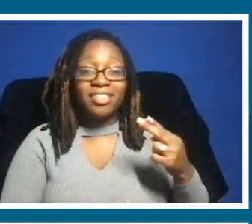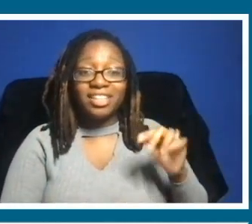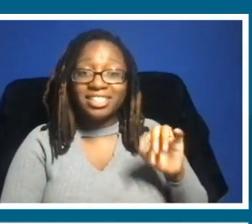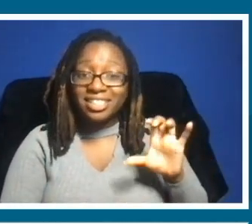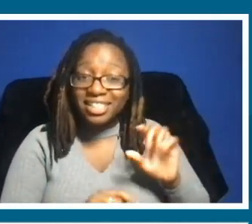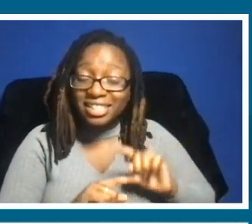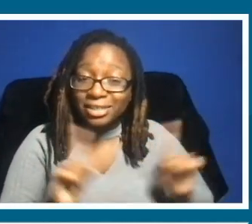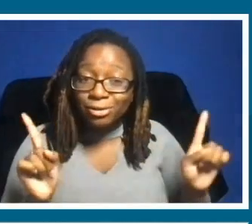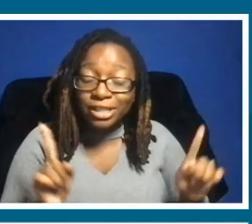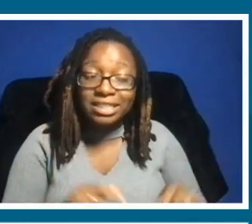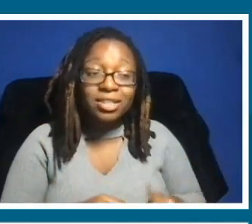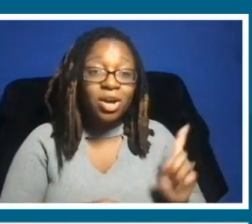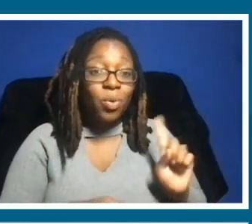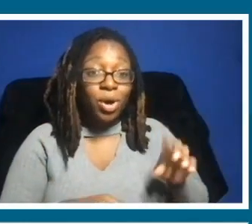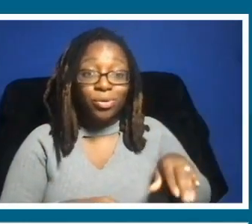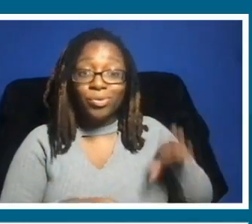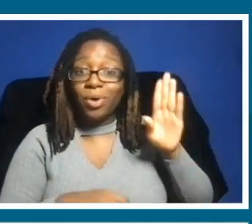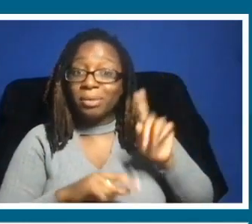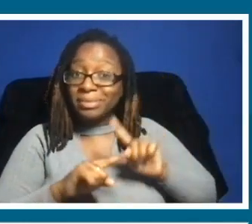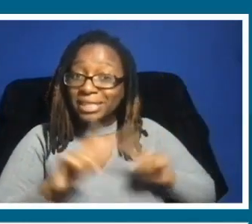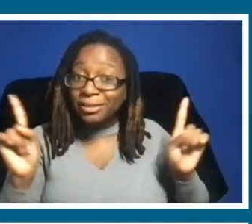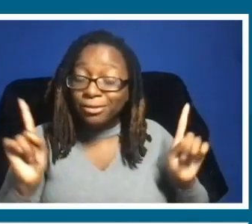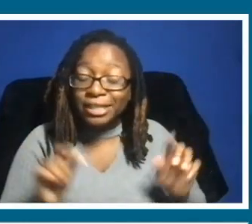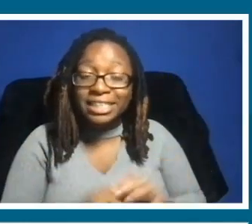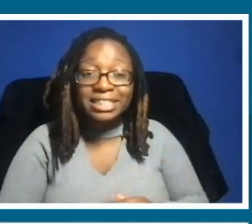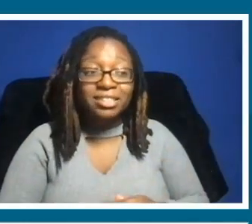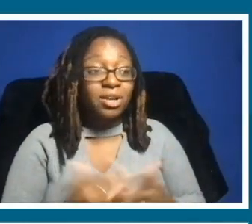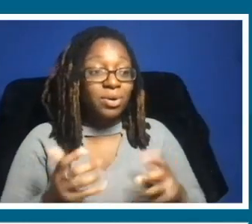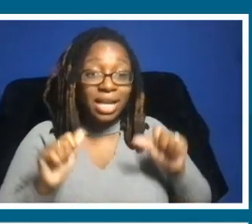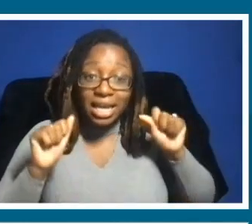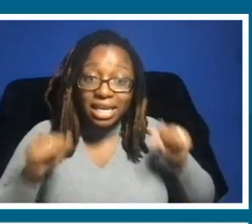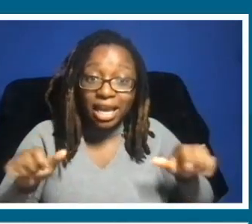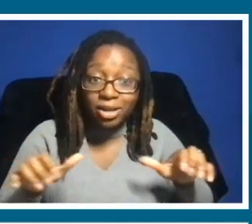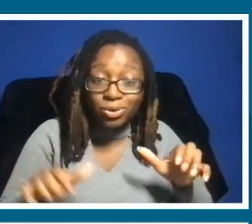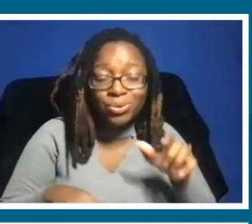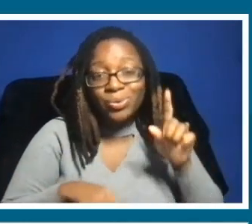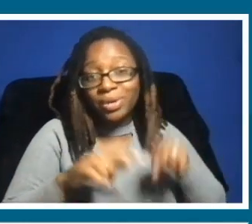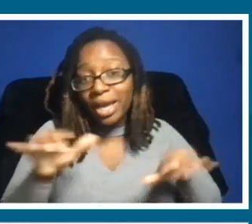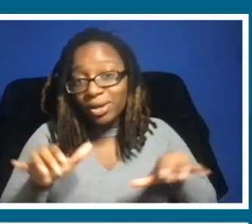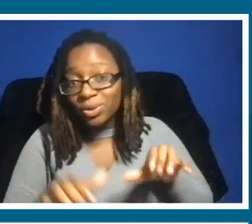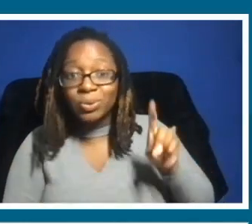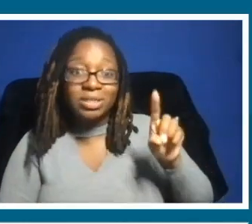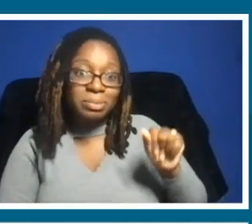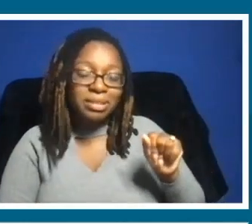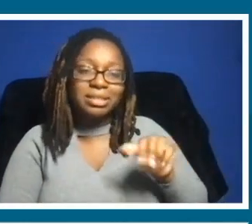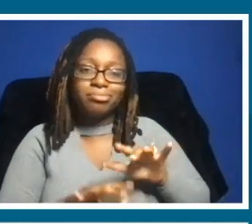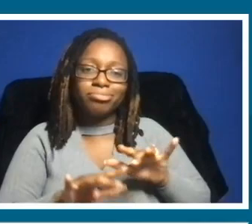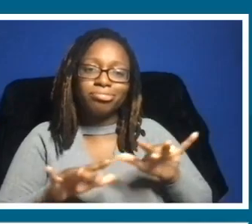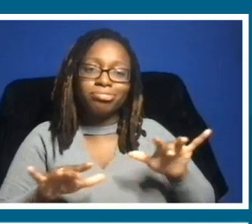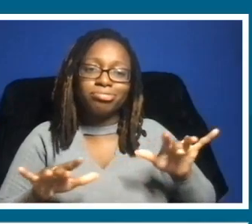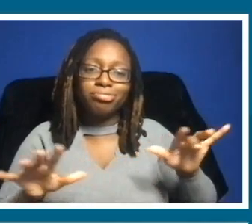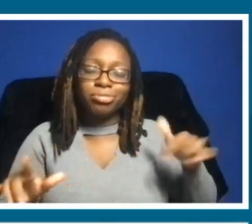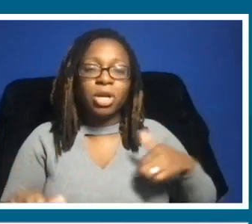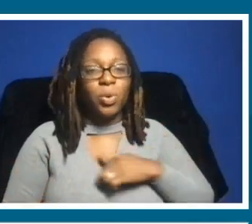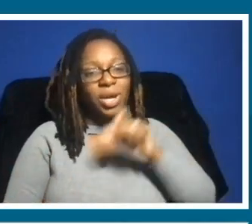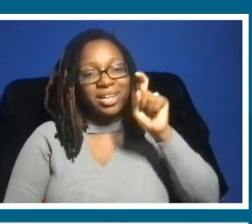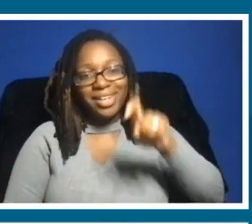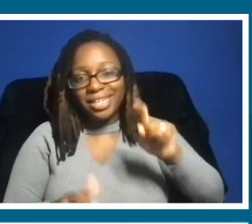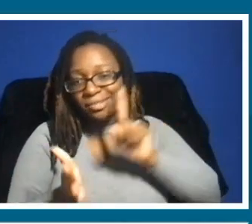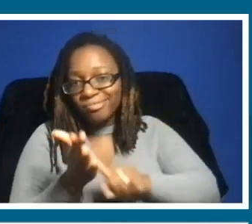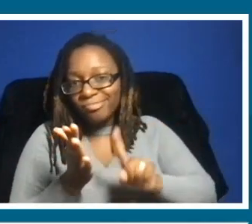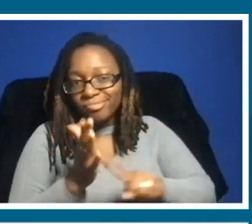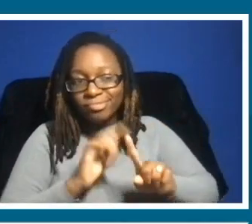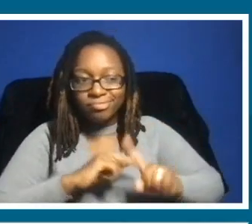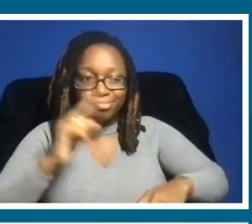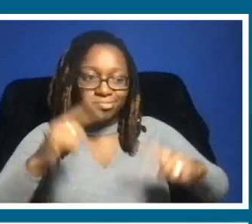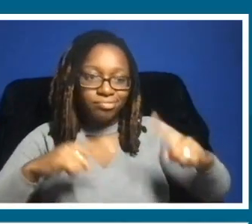of different abilities and disabilities. And so in order to do this well, we have to look at various repositories because every